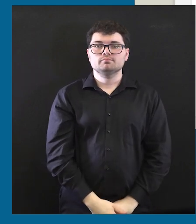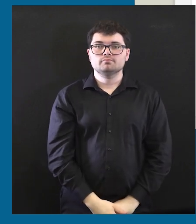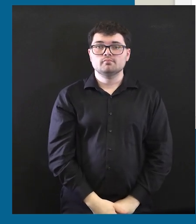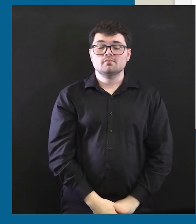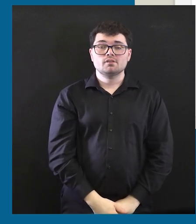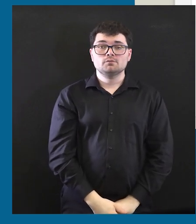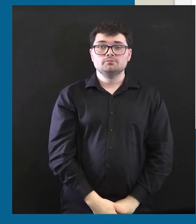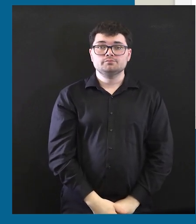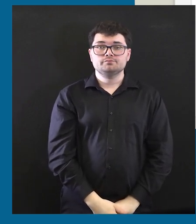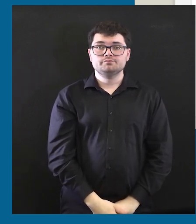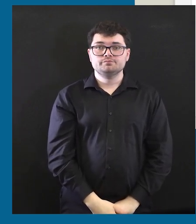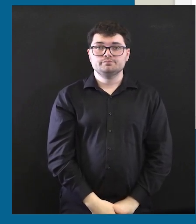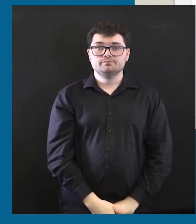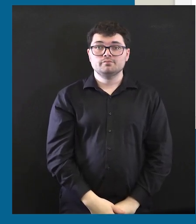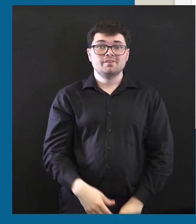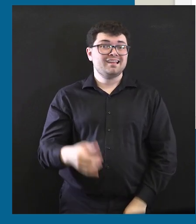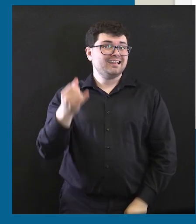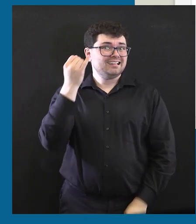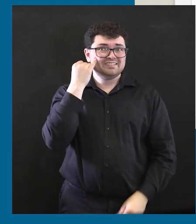day.